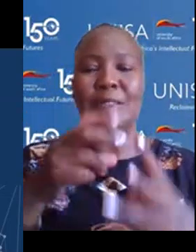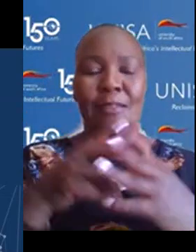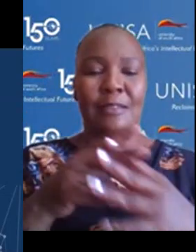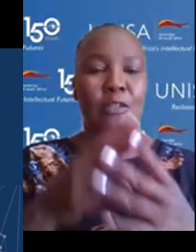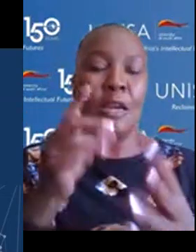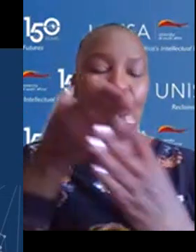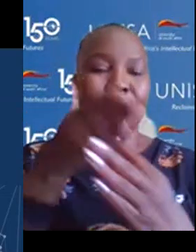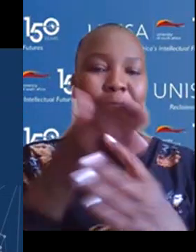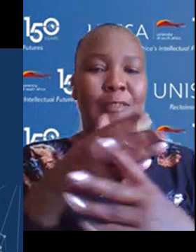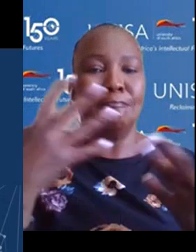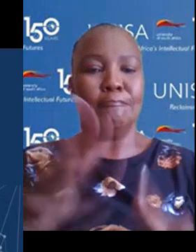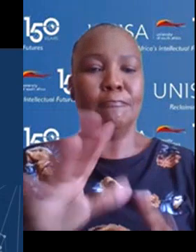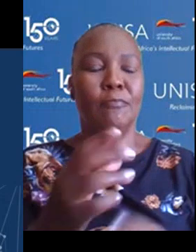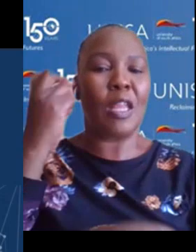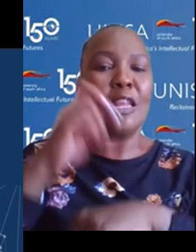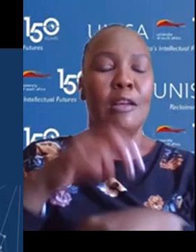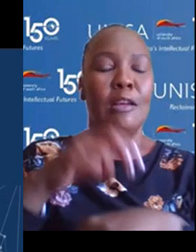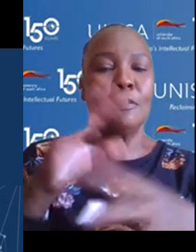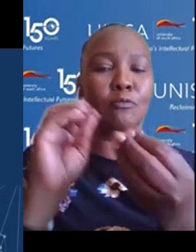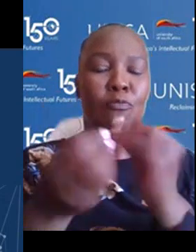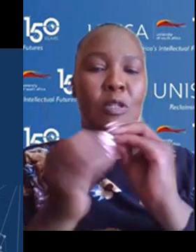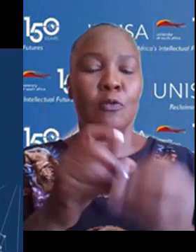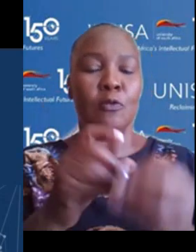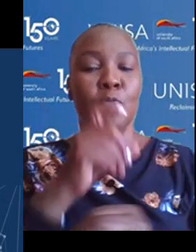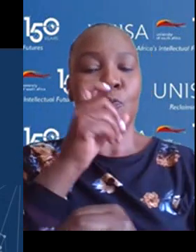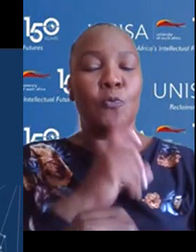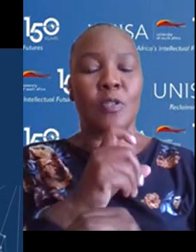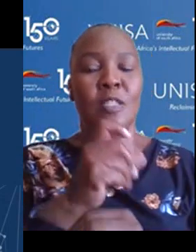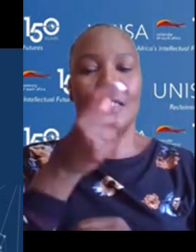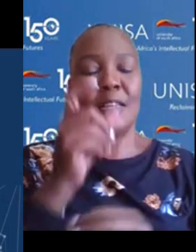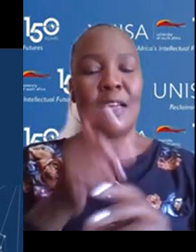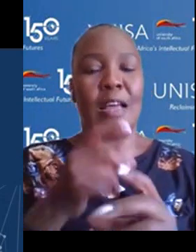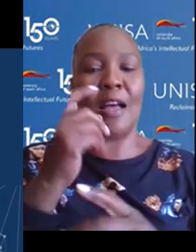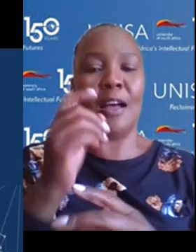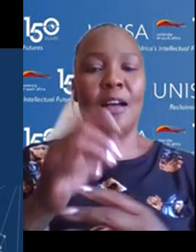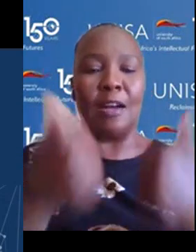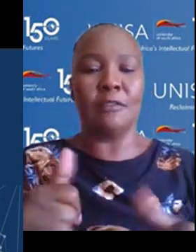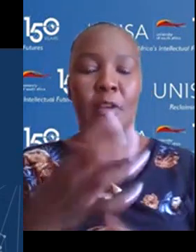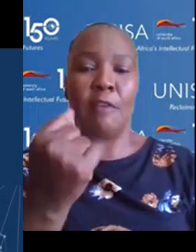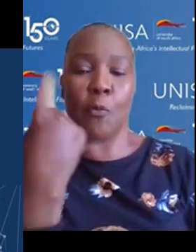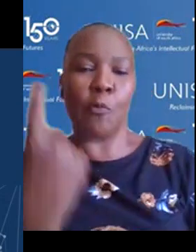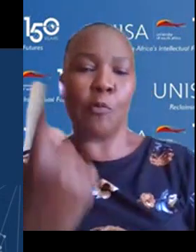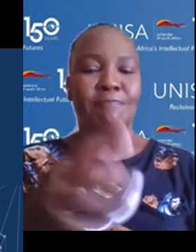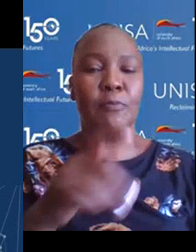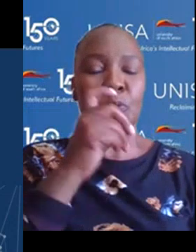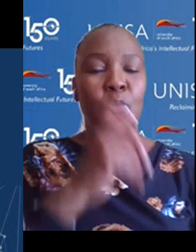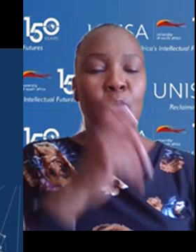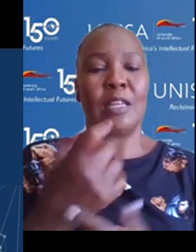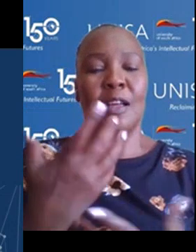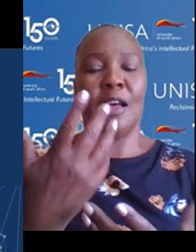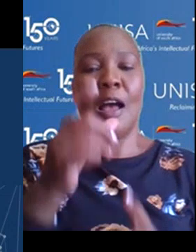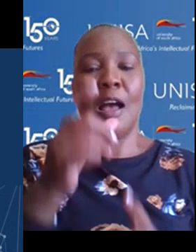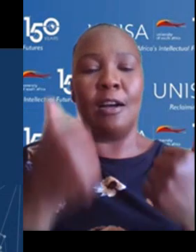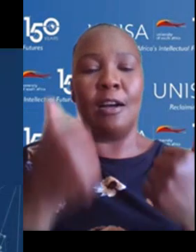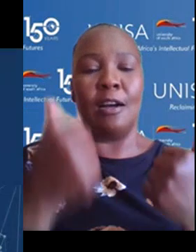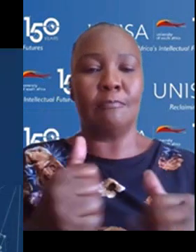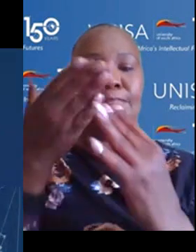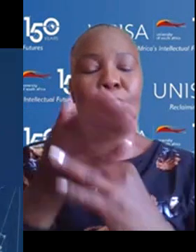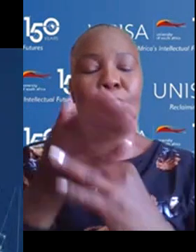in. You might need to create a user account. If you already have one, you can use that user account, and then you can log into